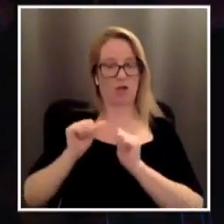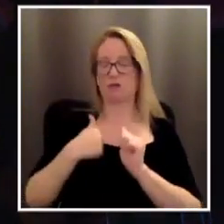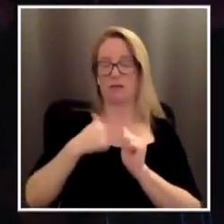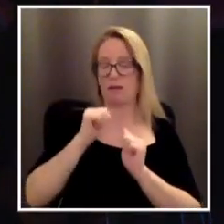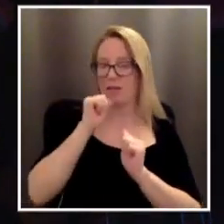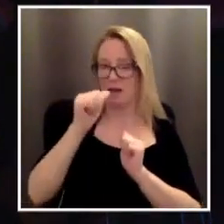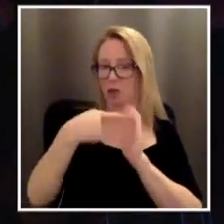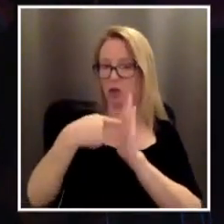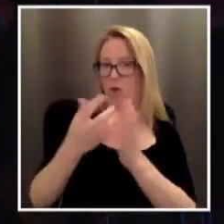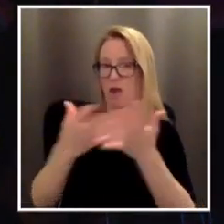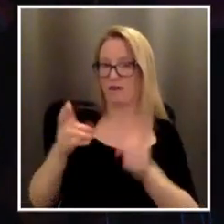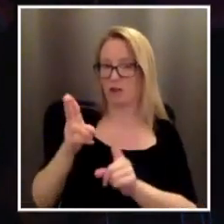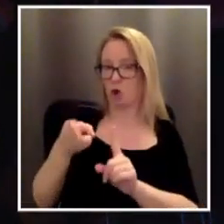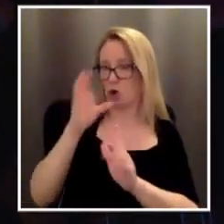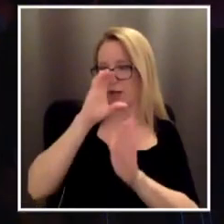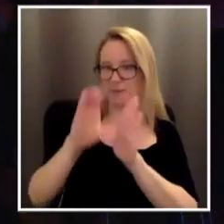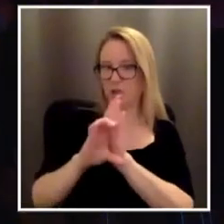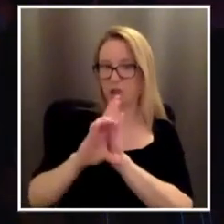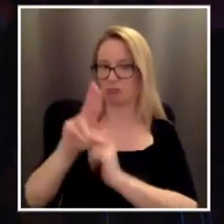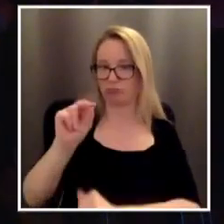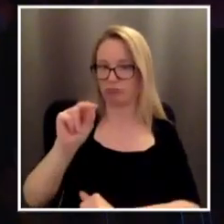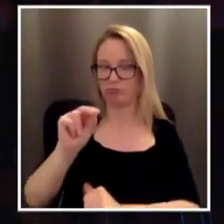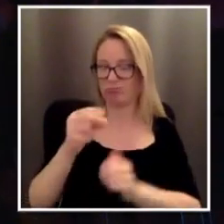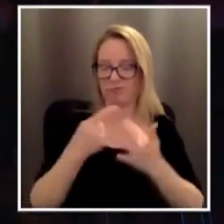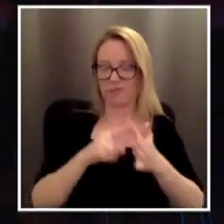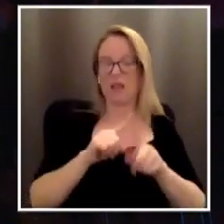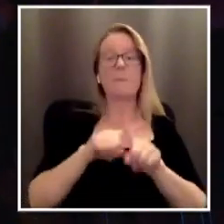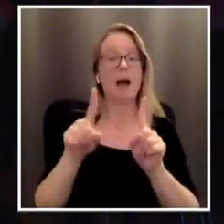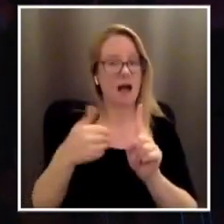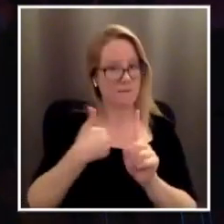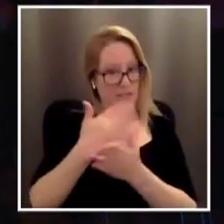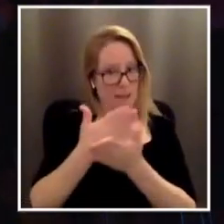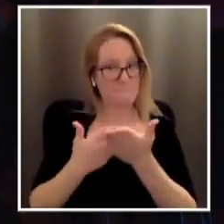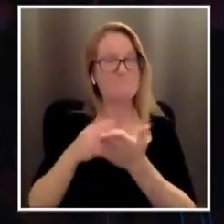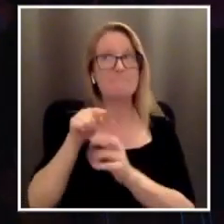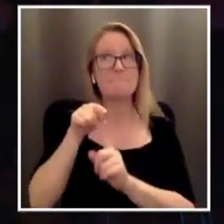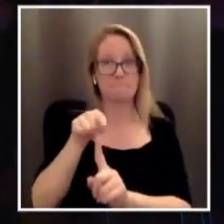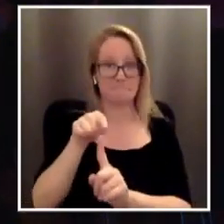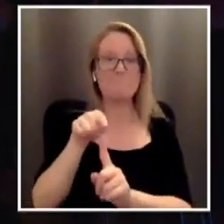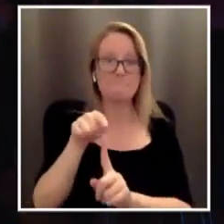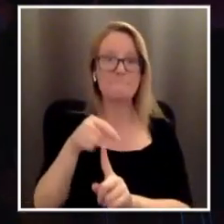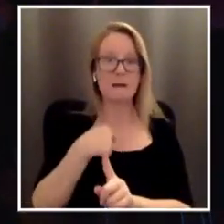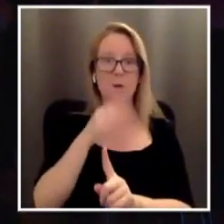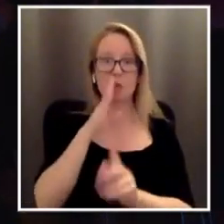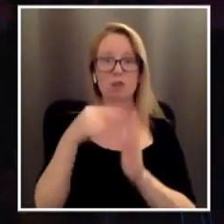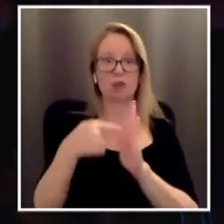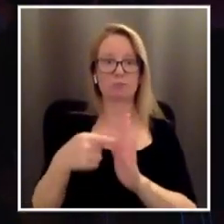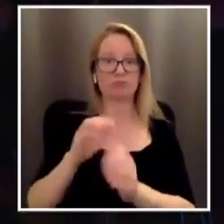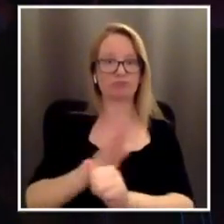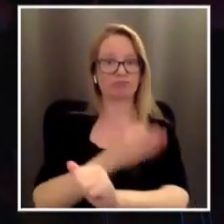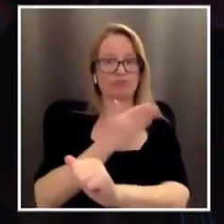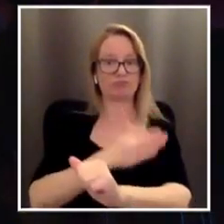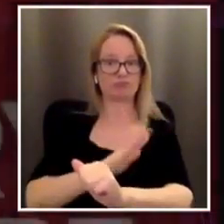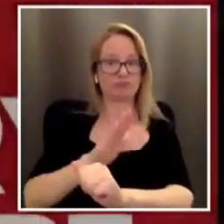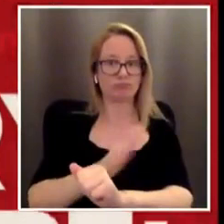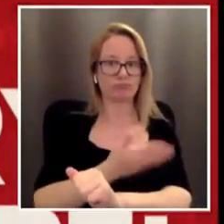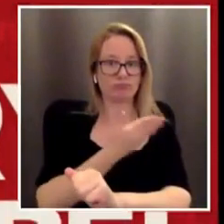lot of historical images at the beginning, but there are some here that I was.